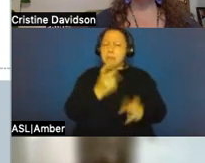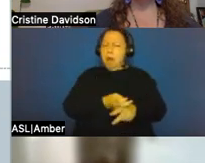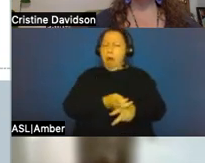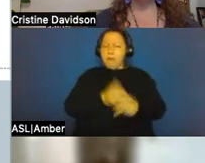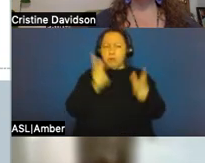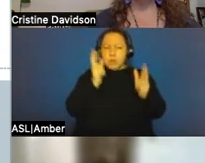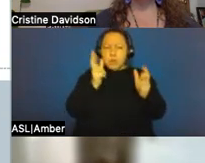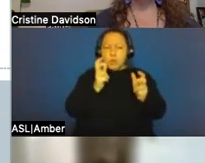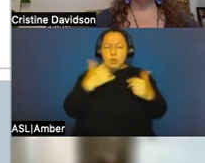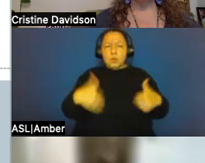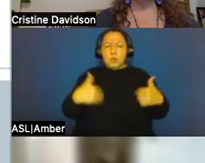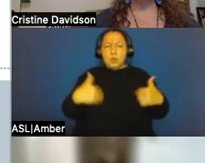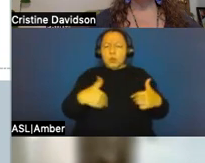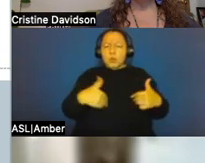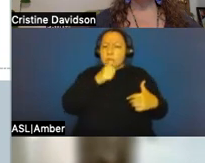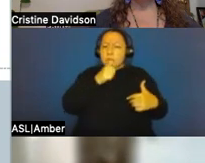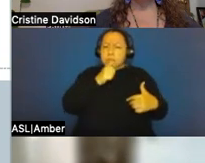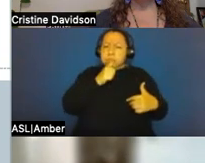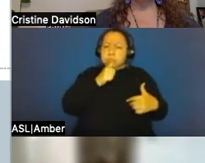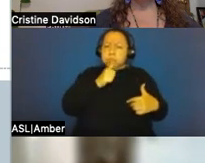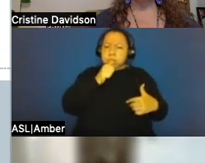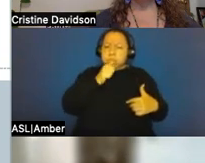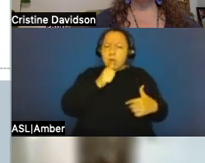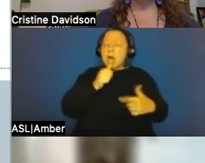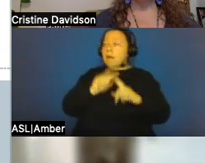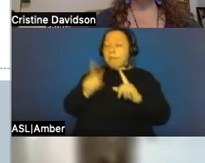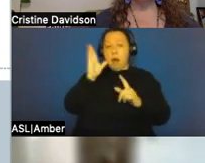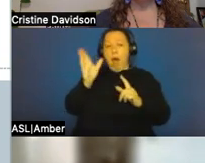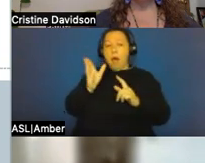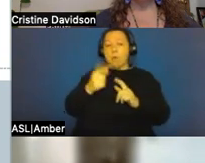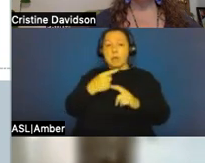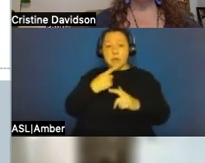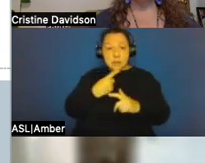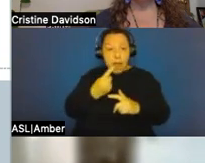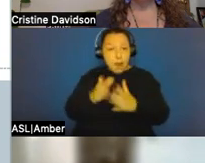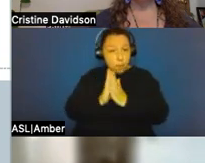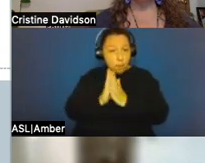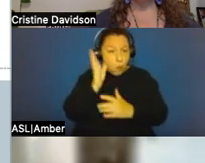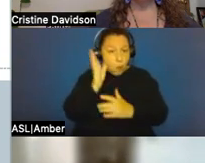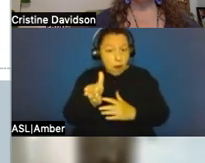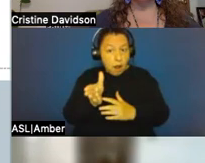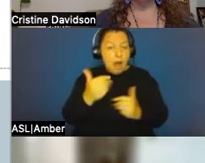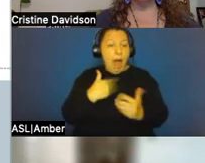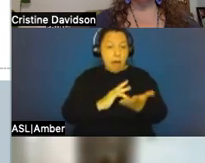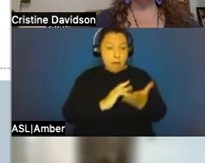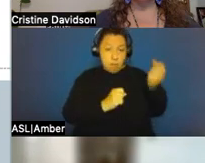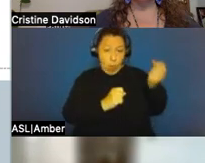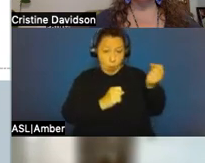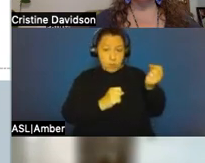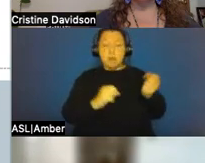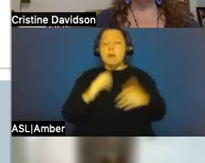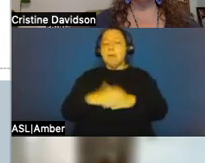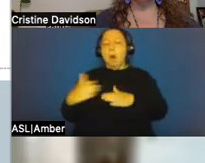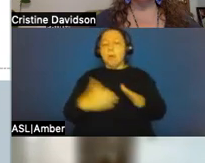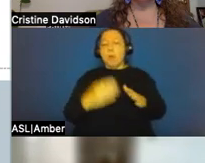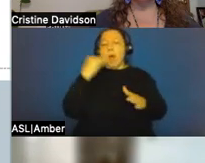going to say a prayer. I have some medicine in my hand, and I am on my way home. I just got back from an appointment and I